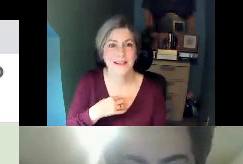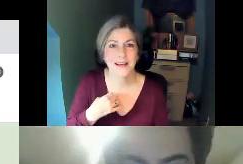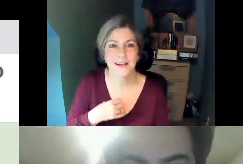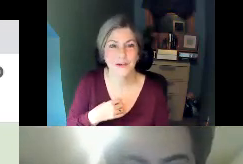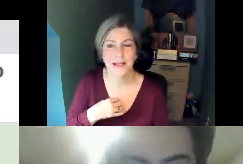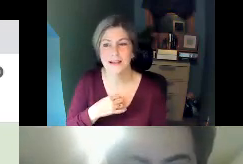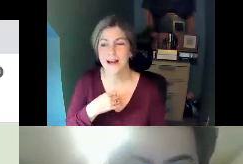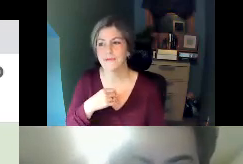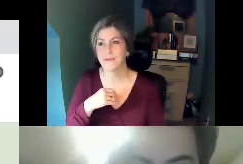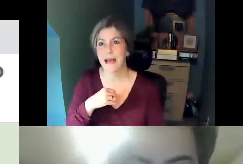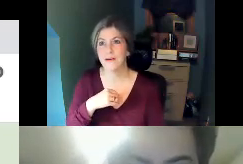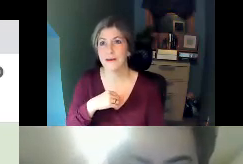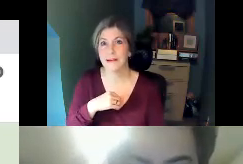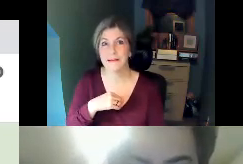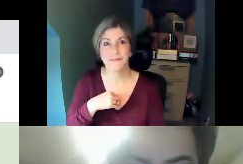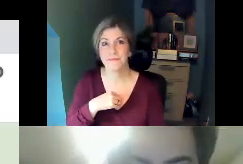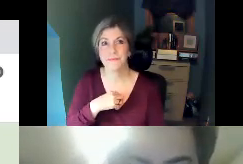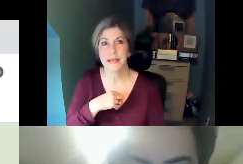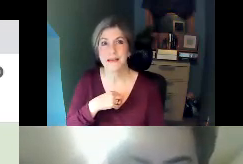Yeah, I just cannot stress enough how